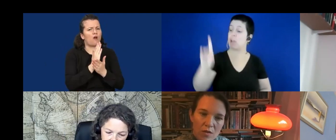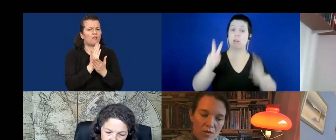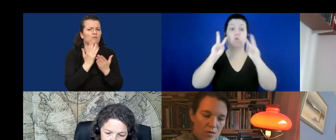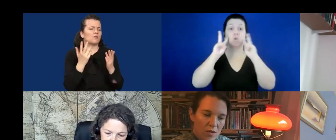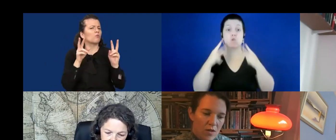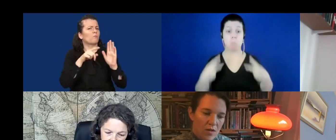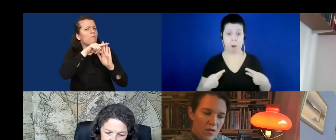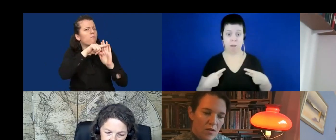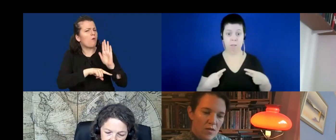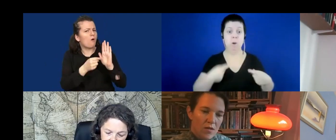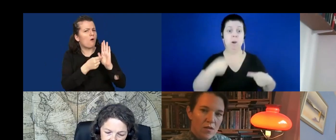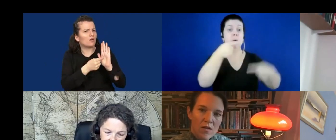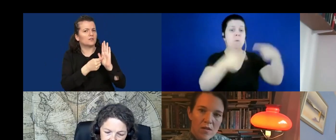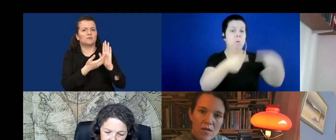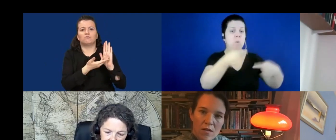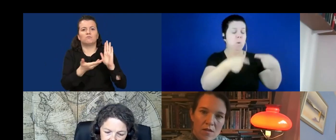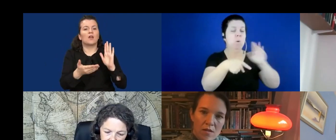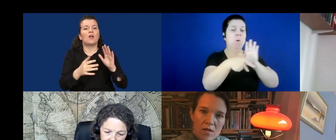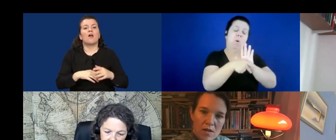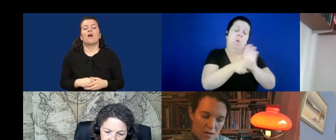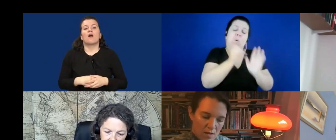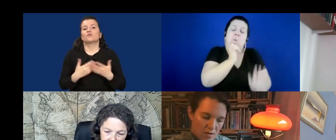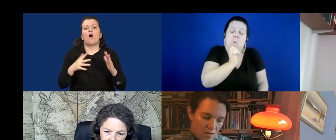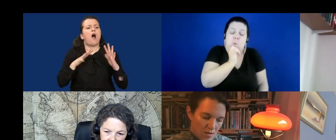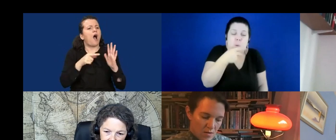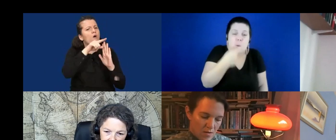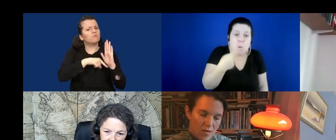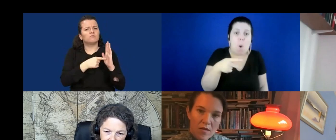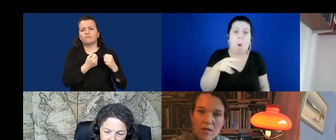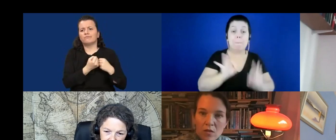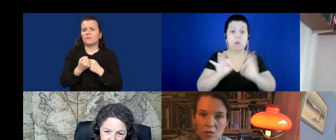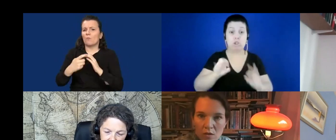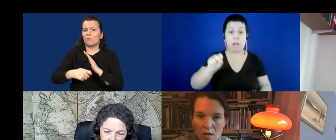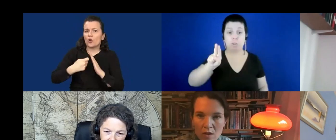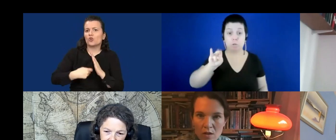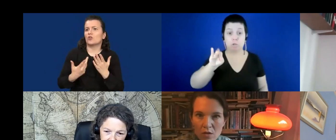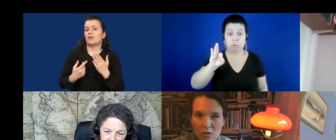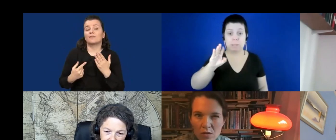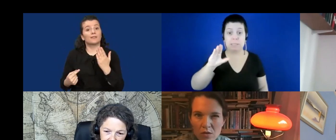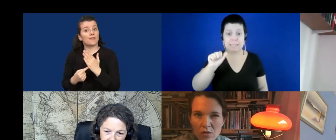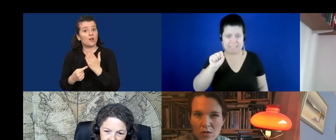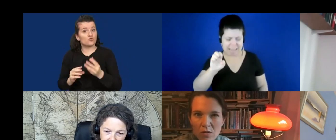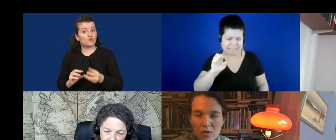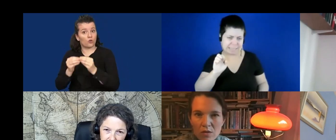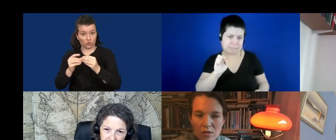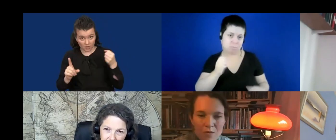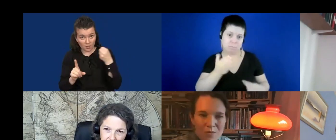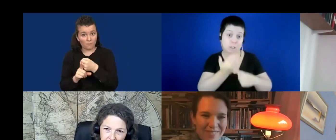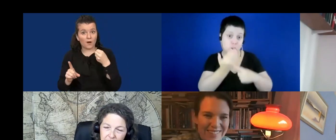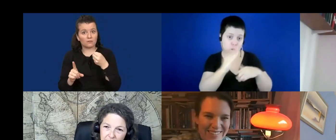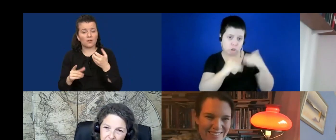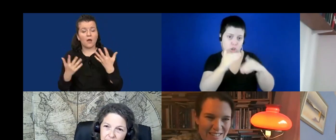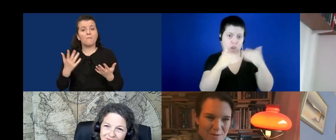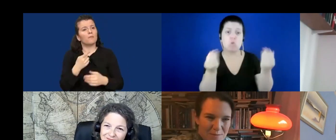issues addressed by projects like SUITCEYES and the development of technology? Could I ask Lina perhaps